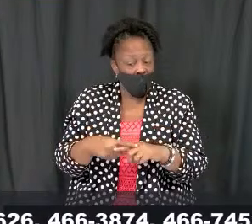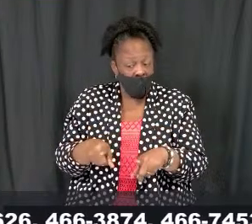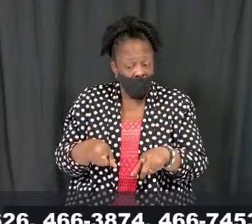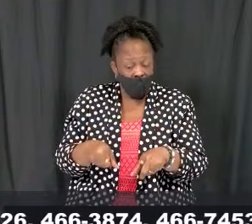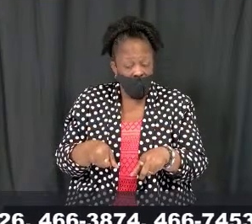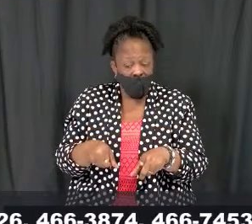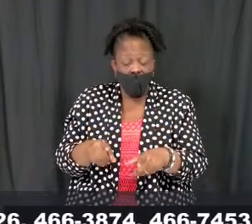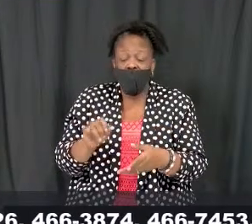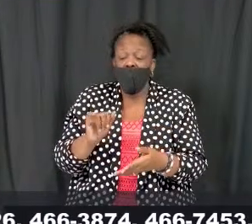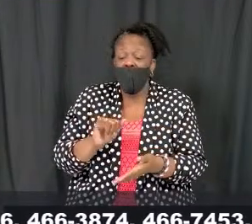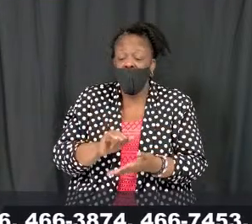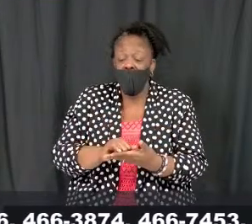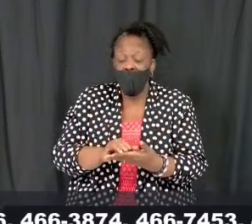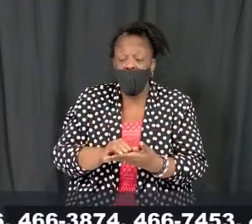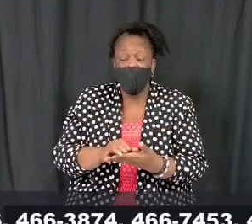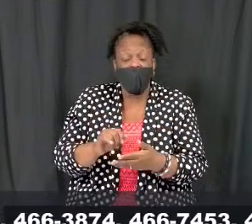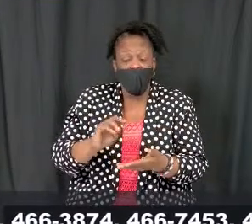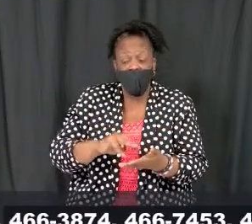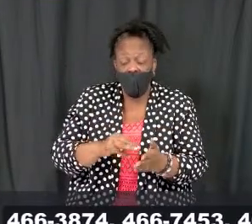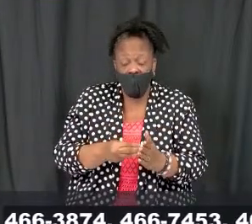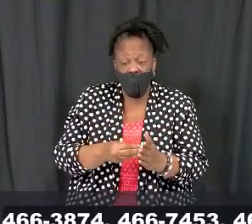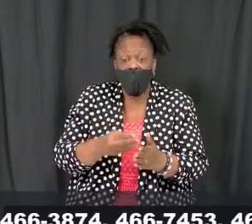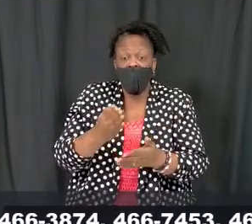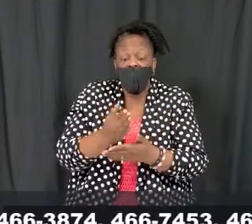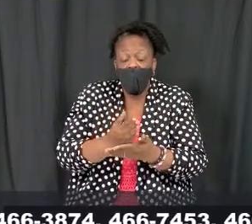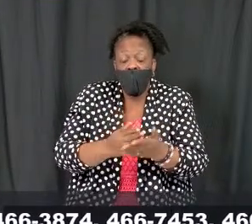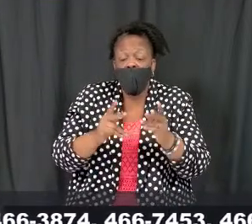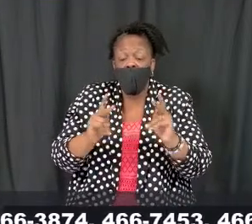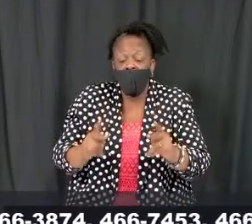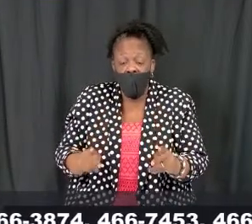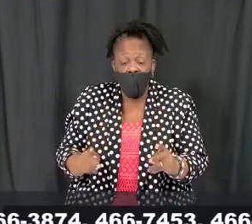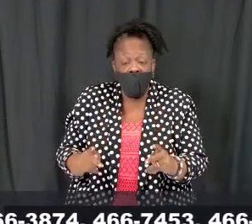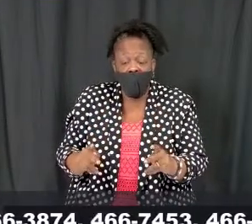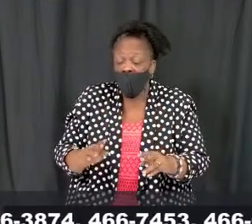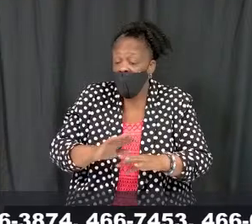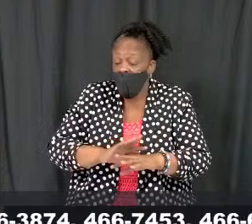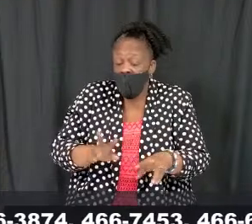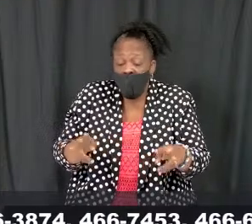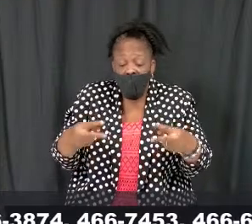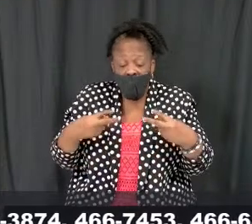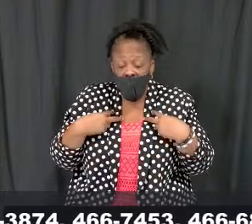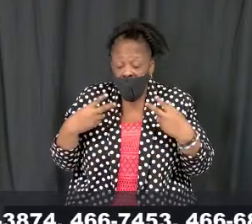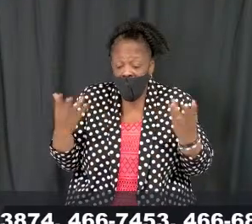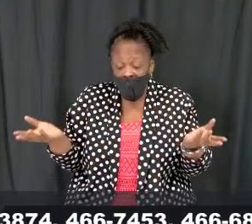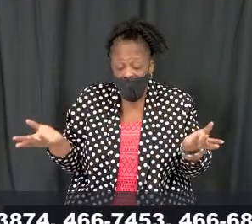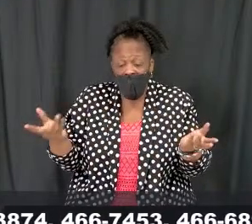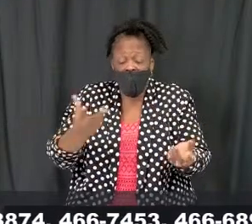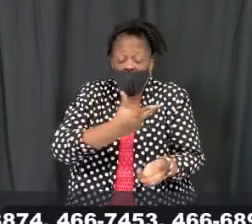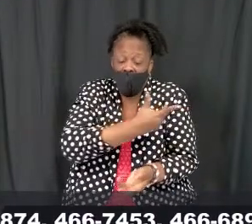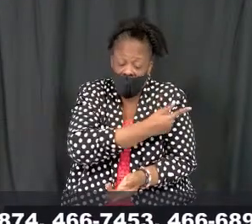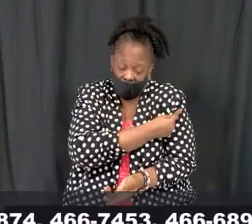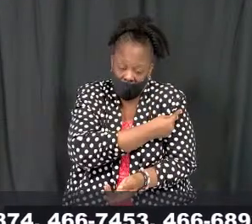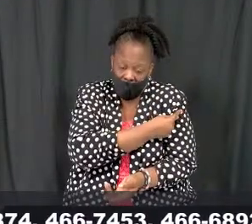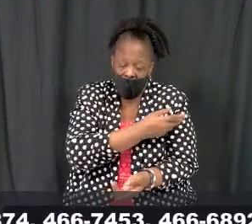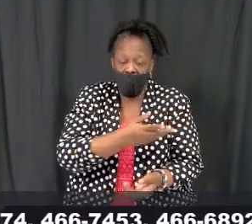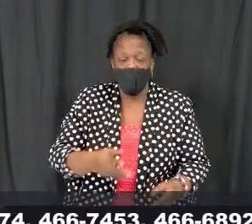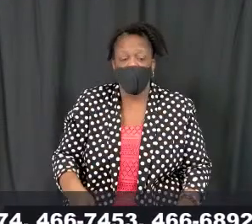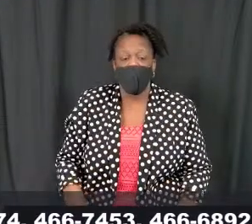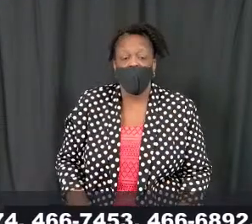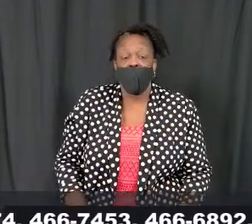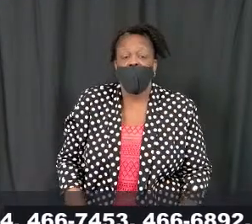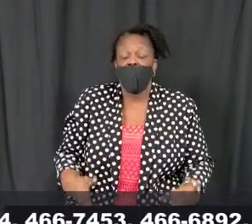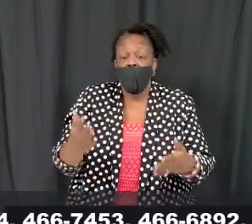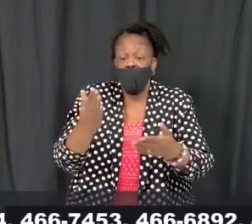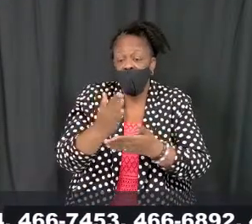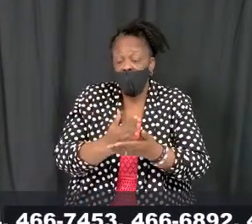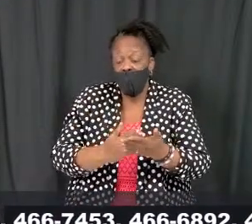globally. Many countries are still only vaccinating priority groups and frontline workers as they do not